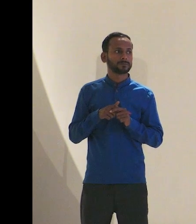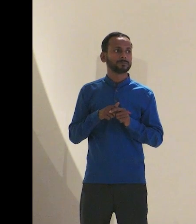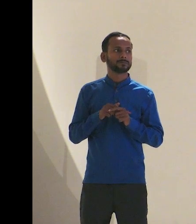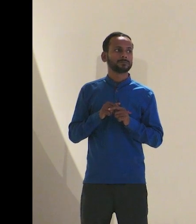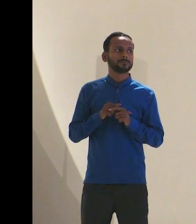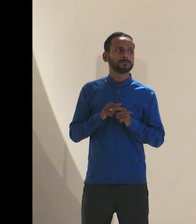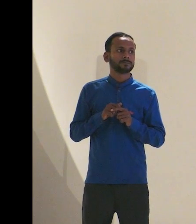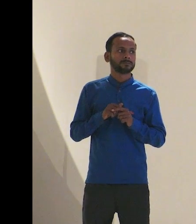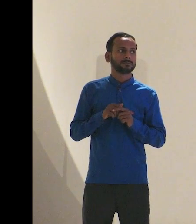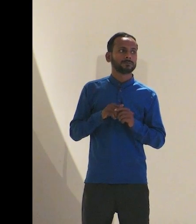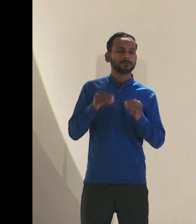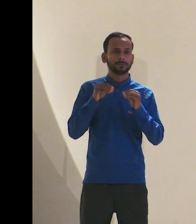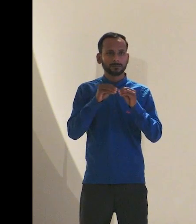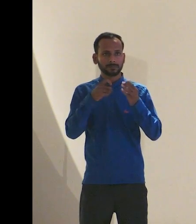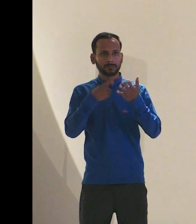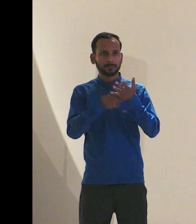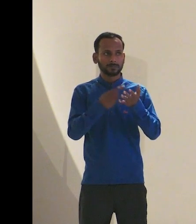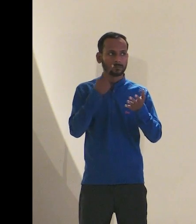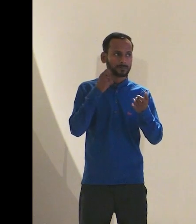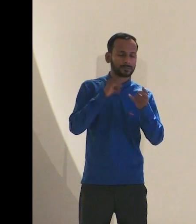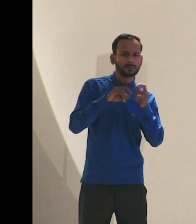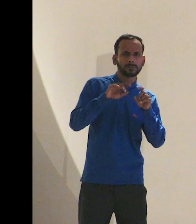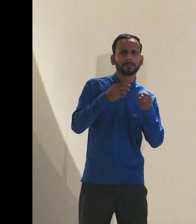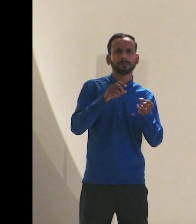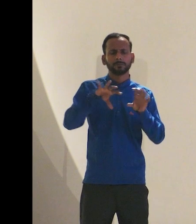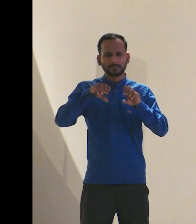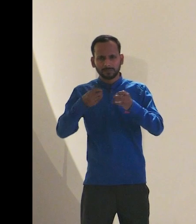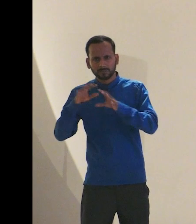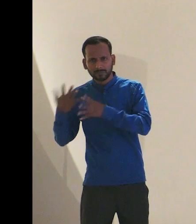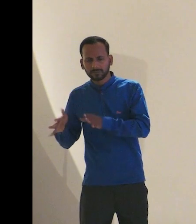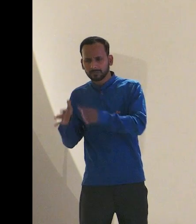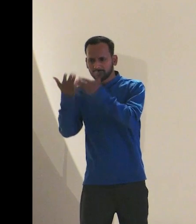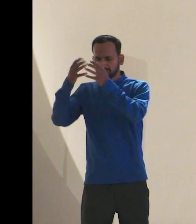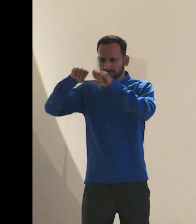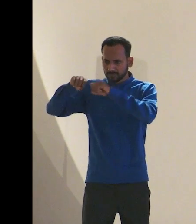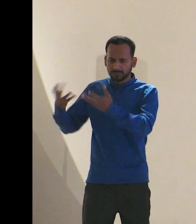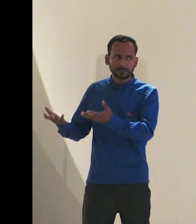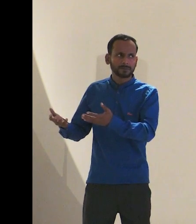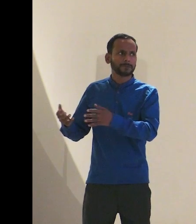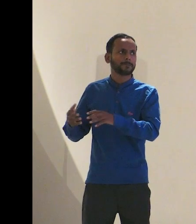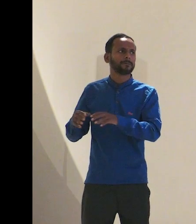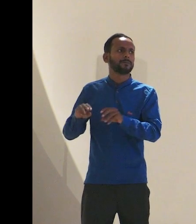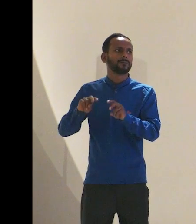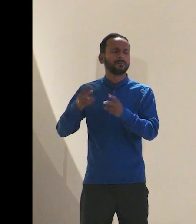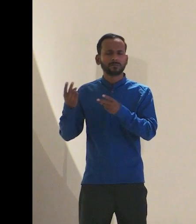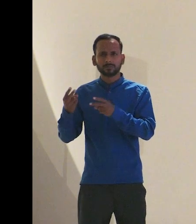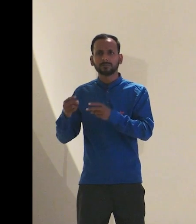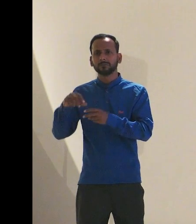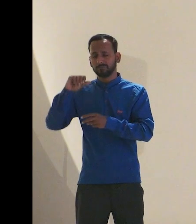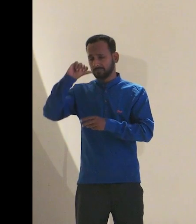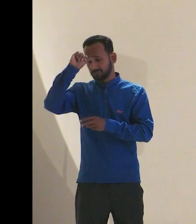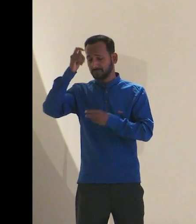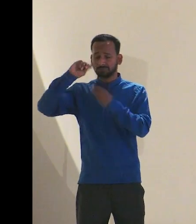in Bristol the statue had been damaged, all the Confederate statues now, from the Capitol these Confederate statues have been removed and all